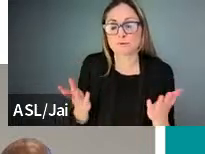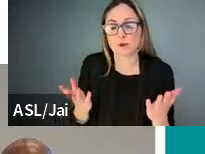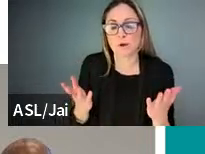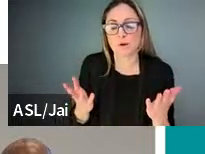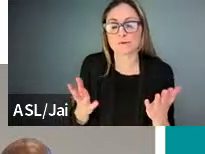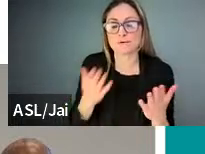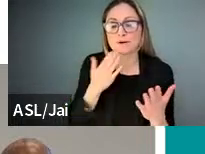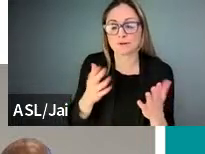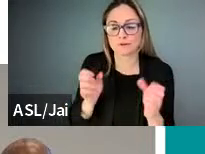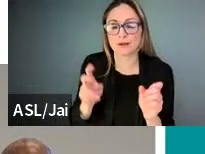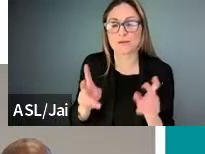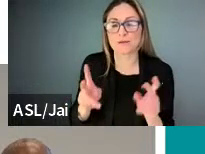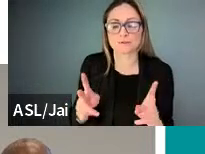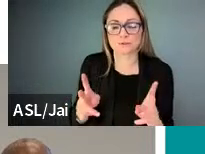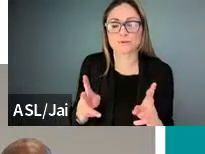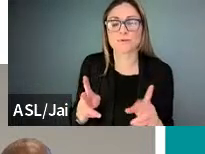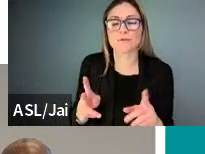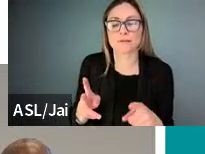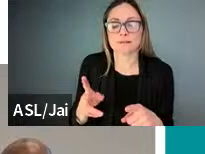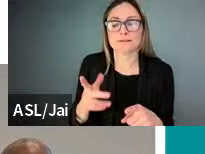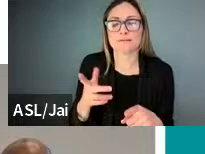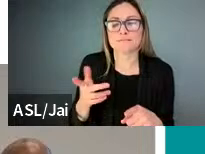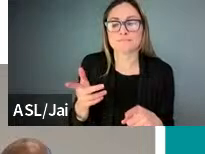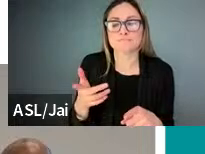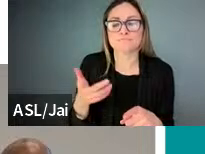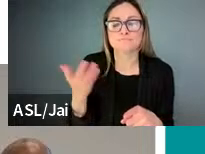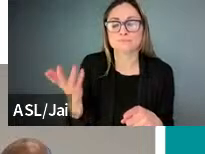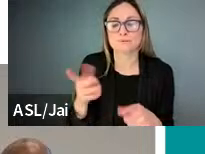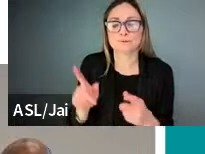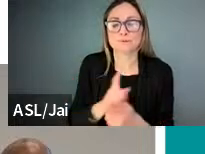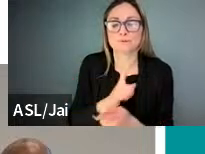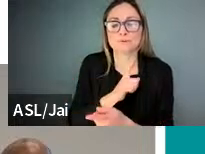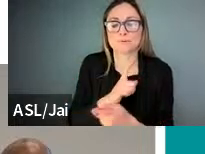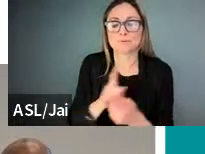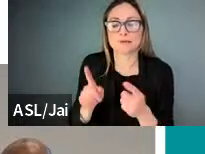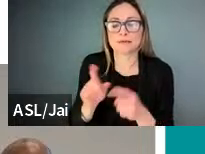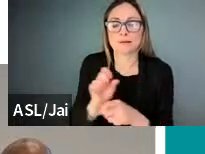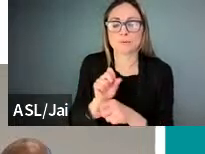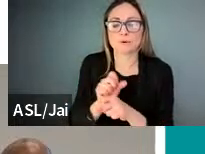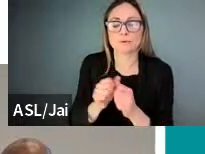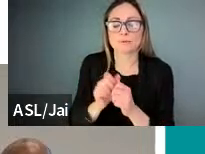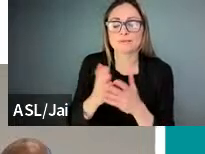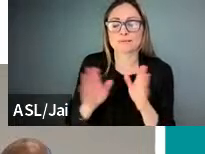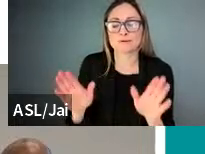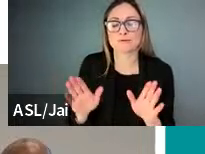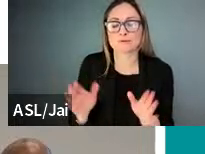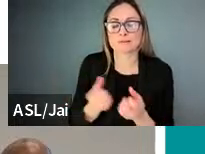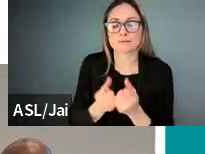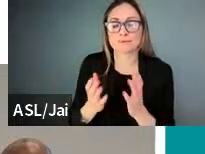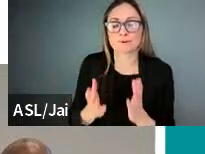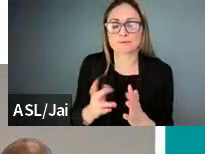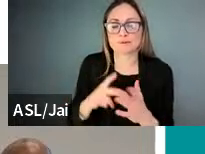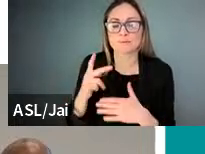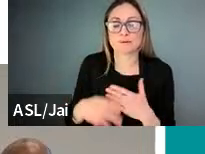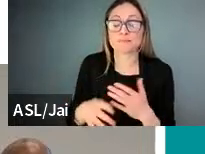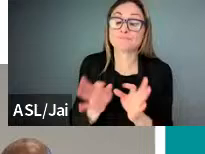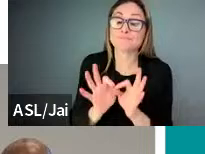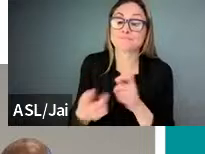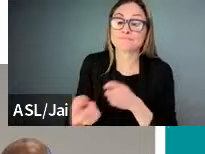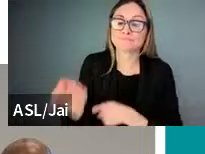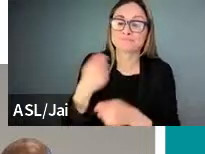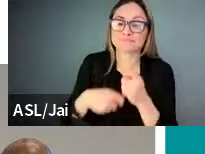good opportunity to meet and work with some great supporters of the program.